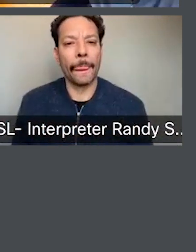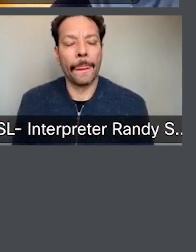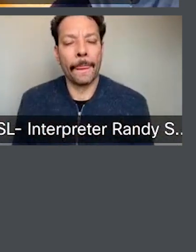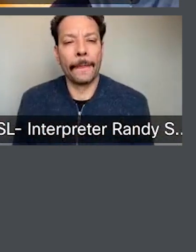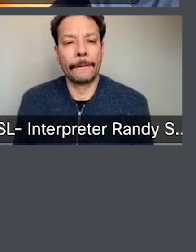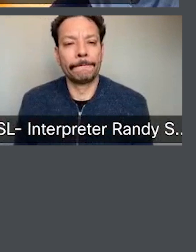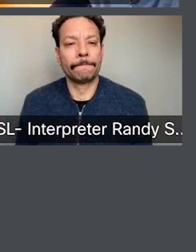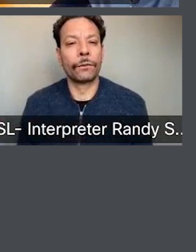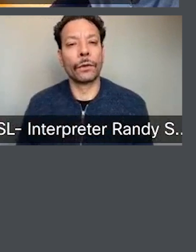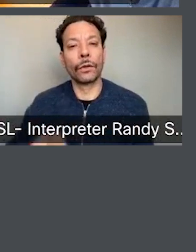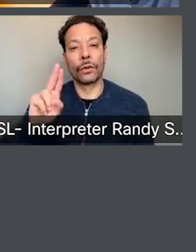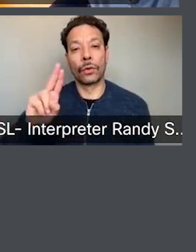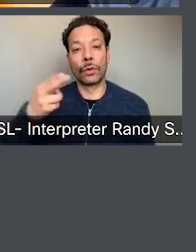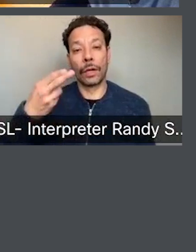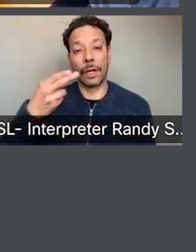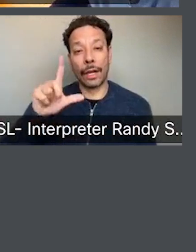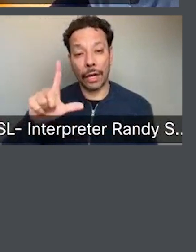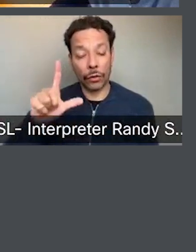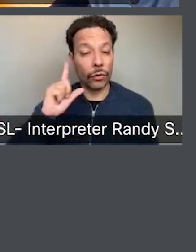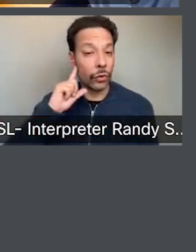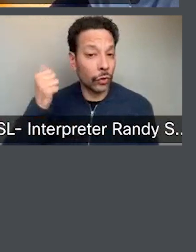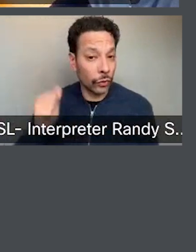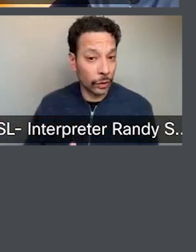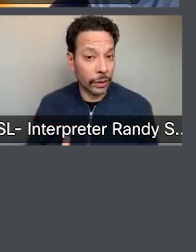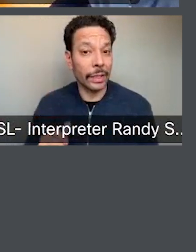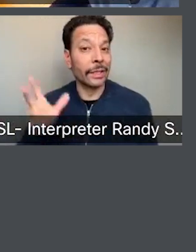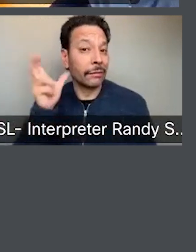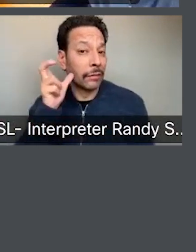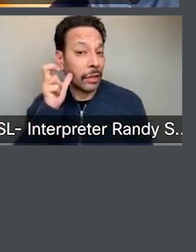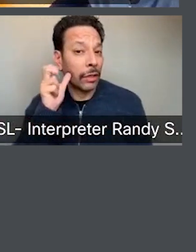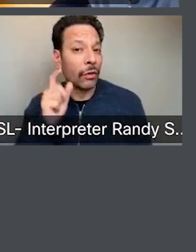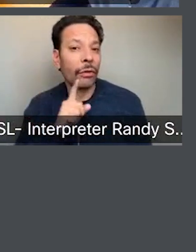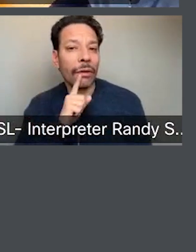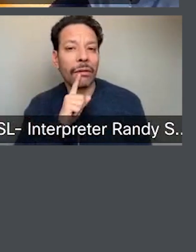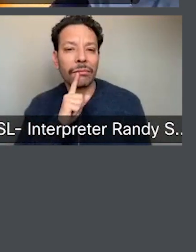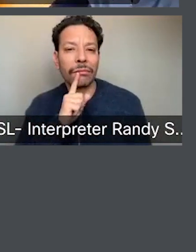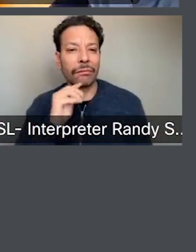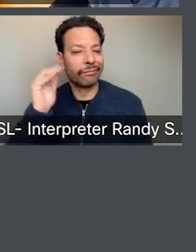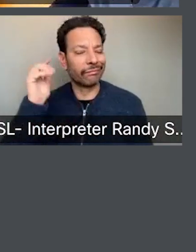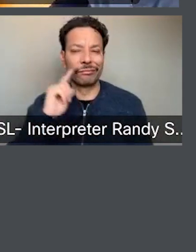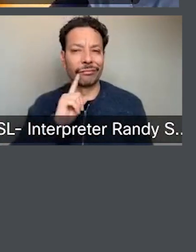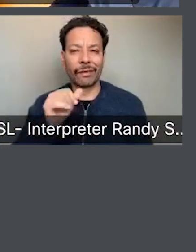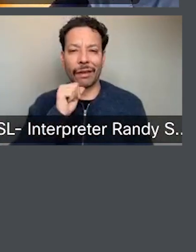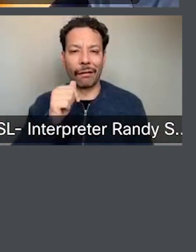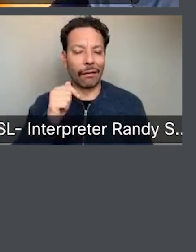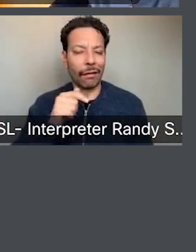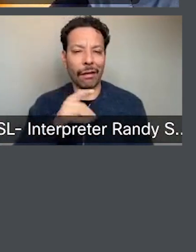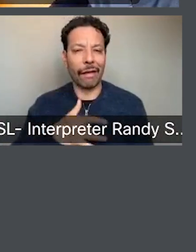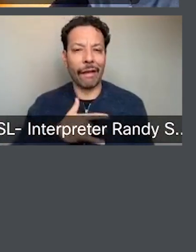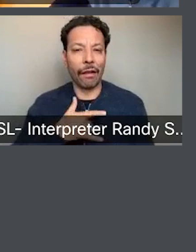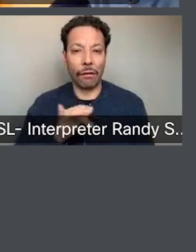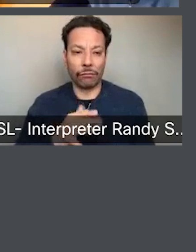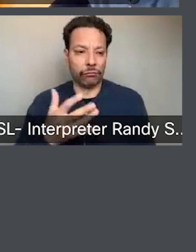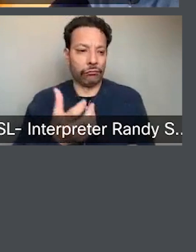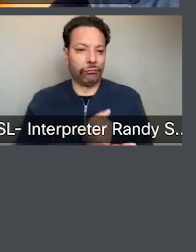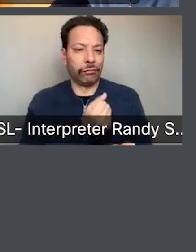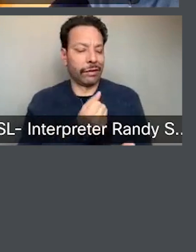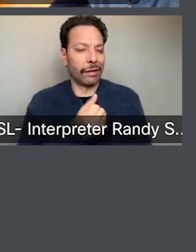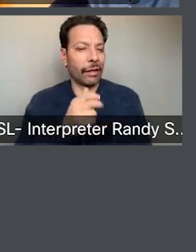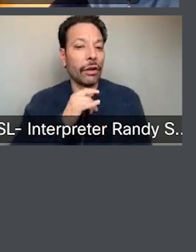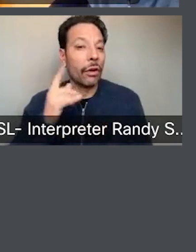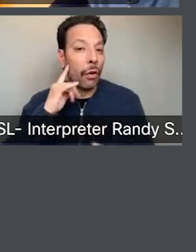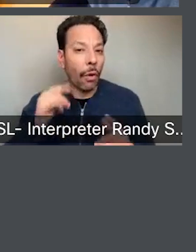So unilateral listeners are significantly disadvantaged in noise compared to their normal hearing